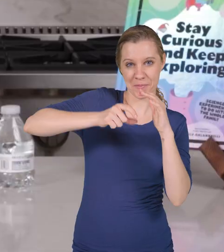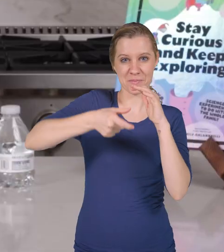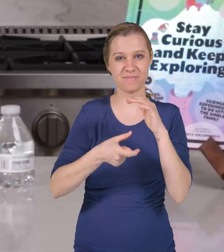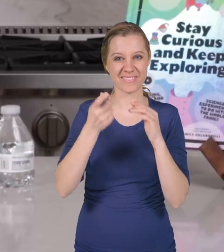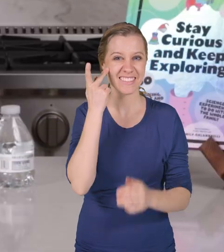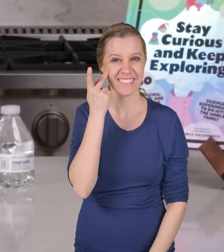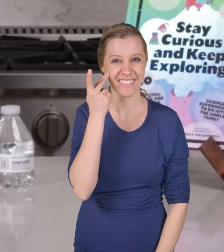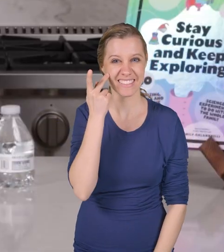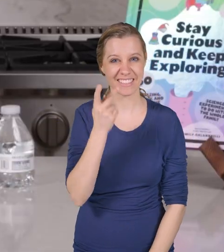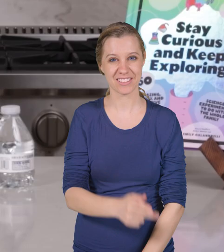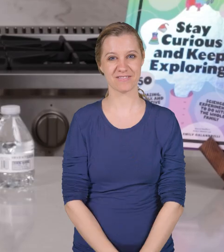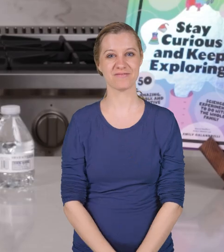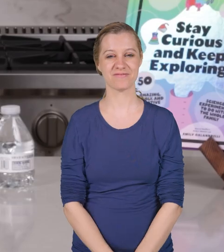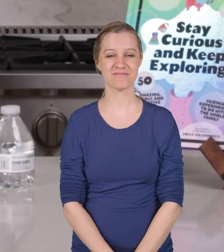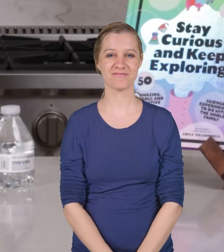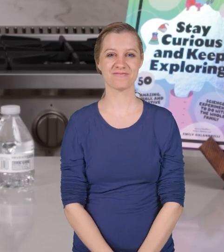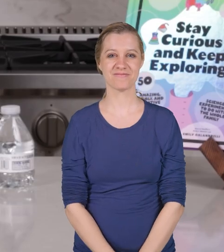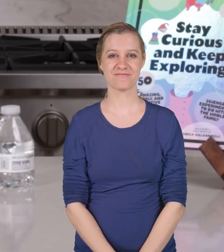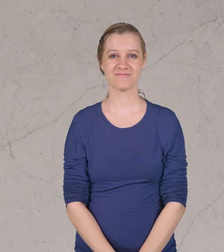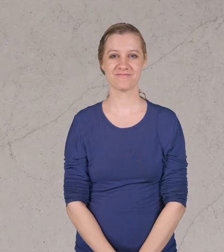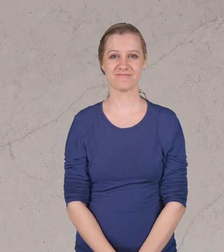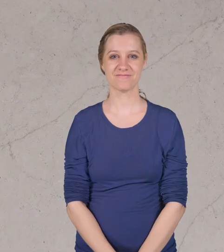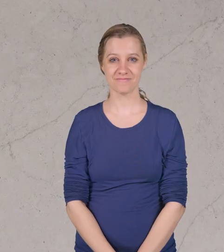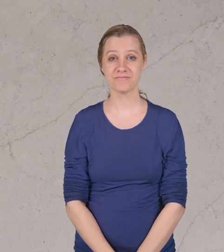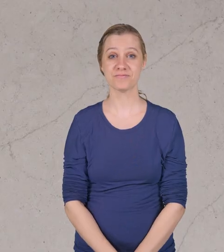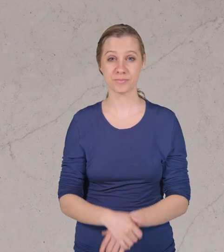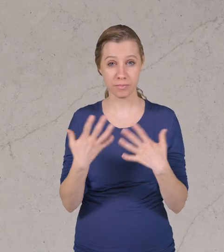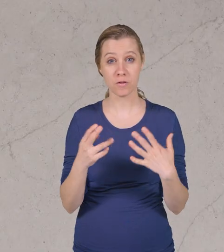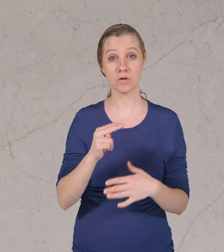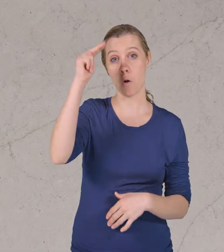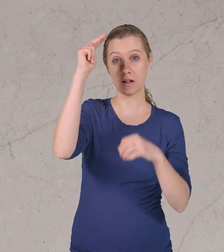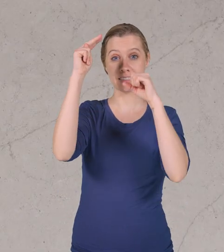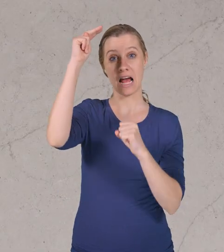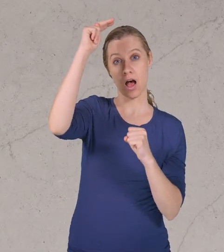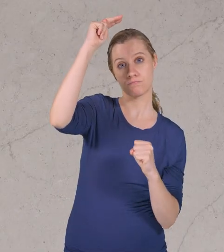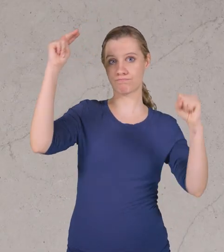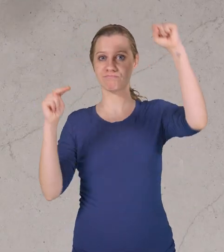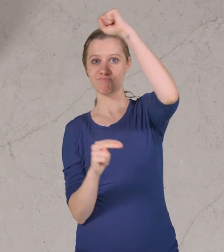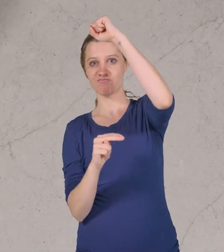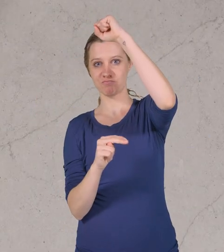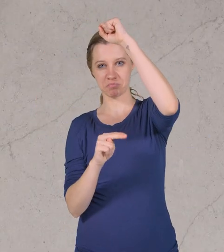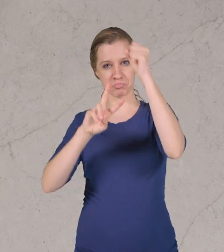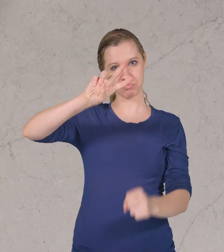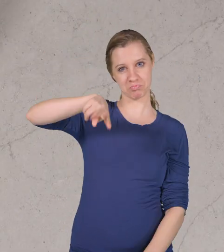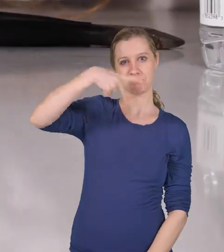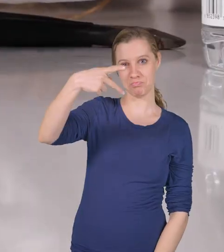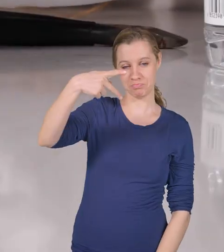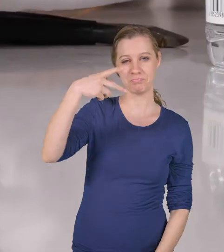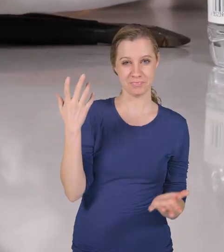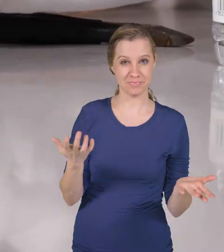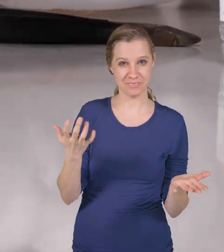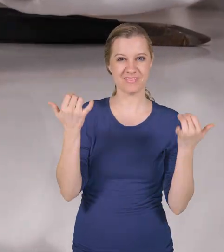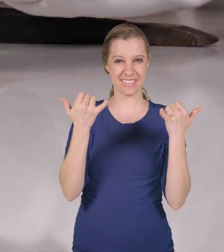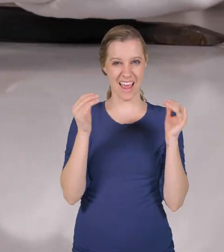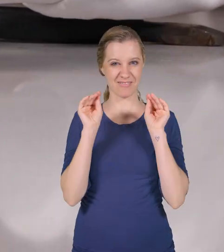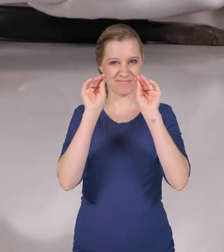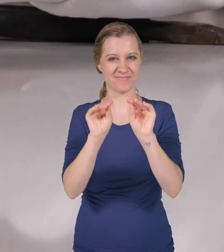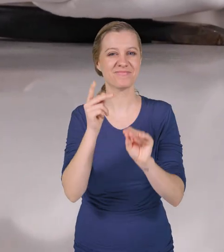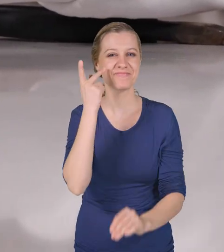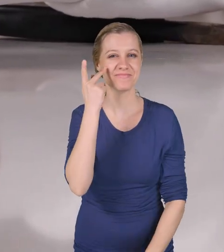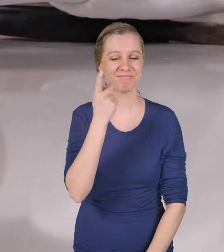our magnets the other way. So you're basically shifting the north and south poles and put it back